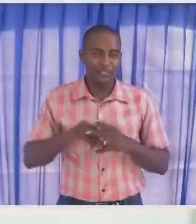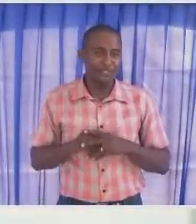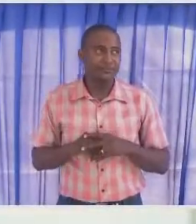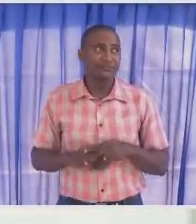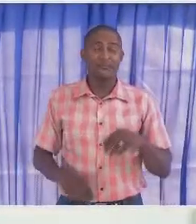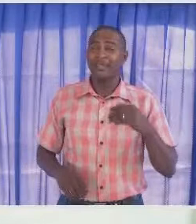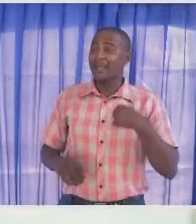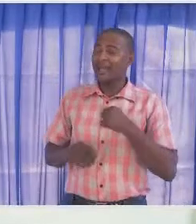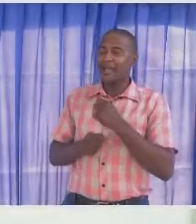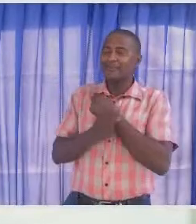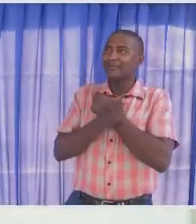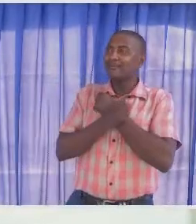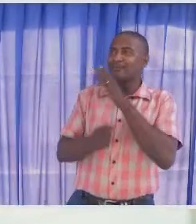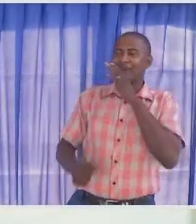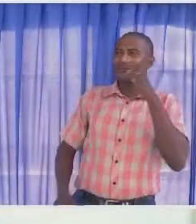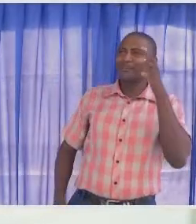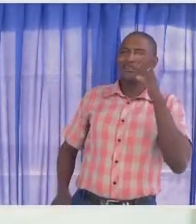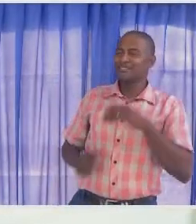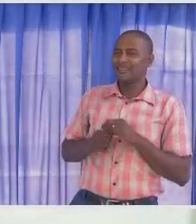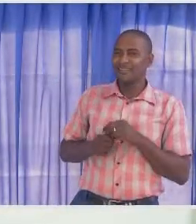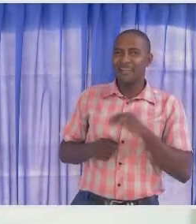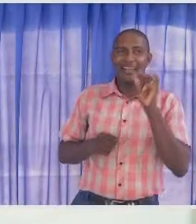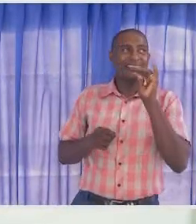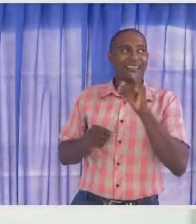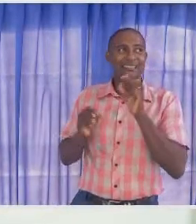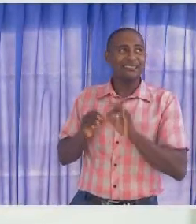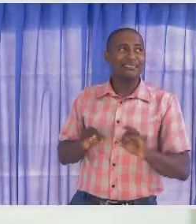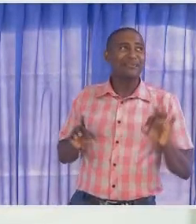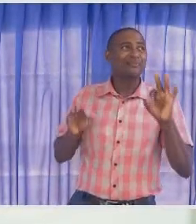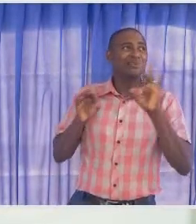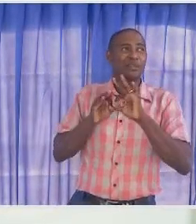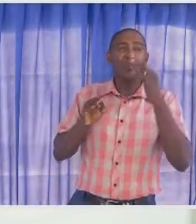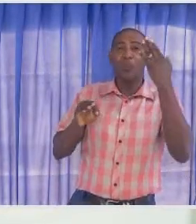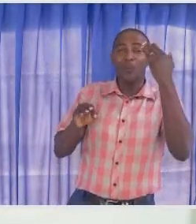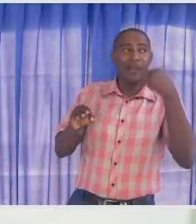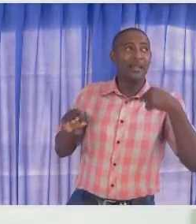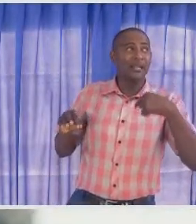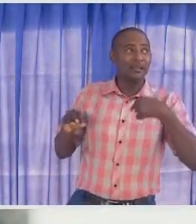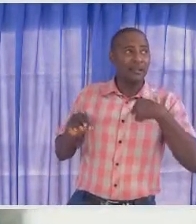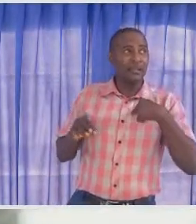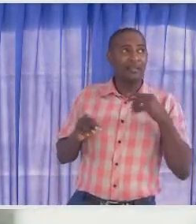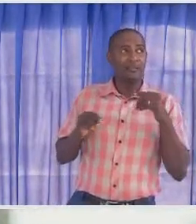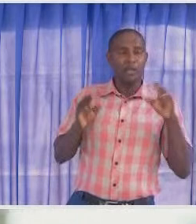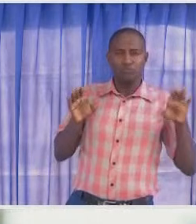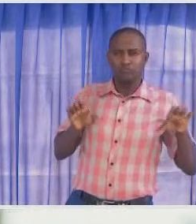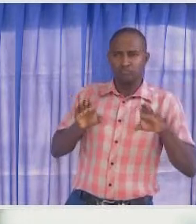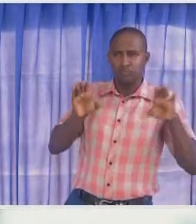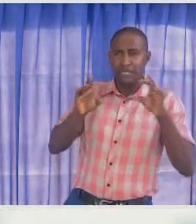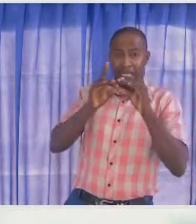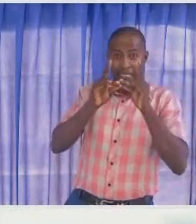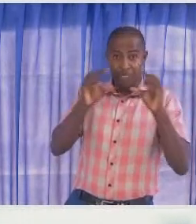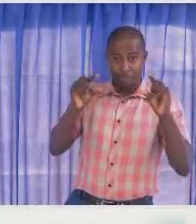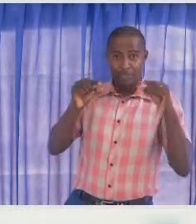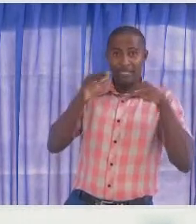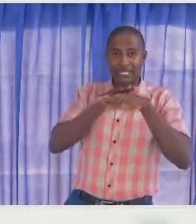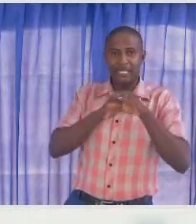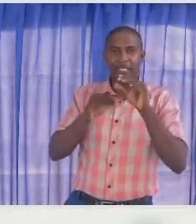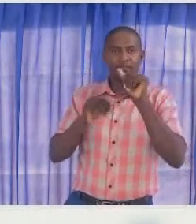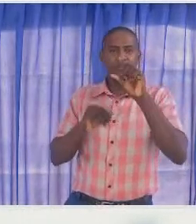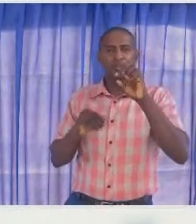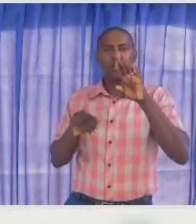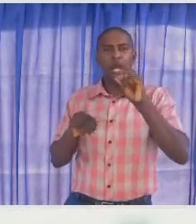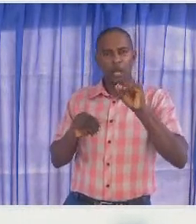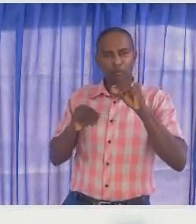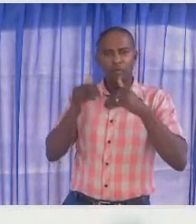I love agriculture, and that is the sole reason why I am pursuing a degree in Agro-Processing and